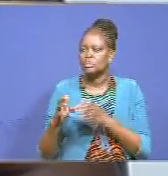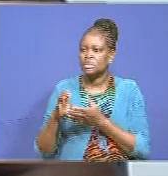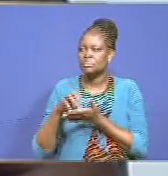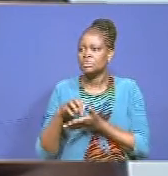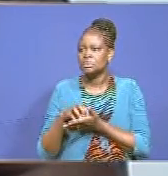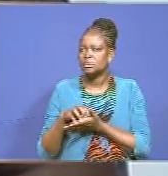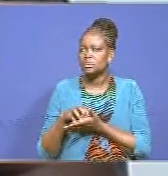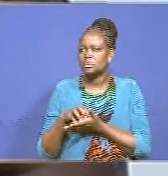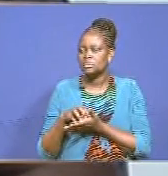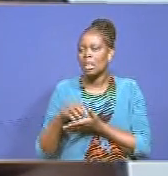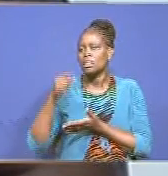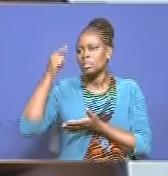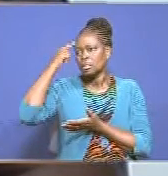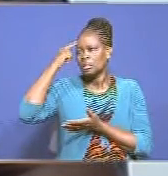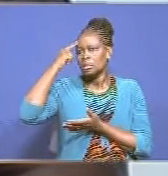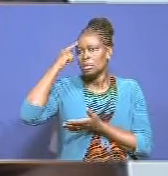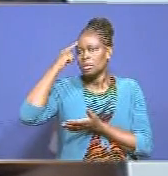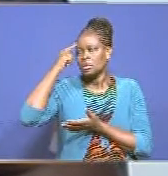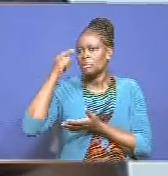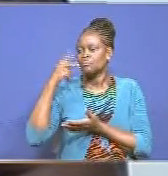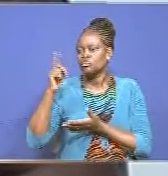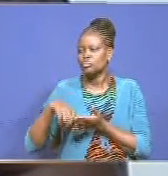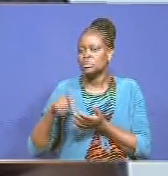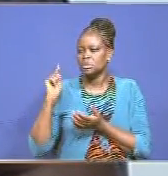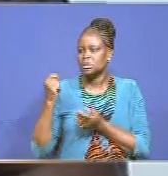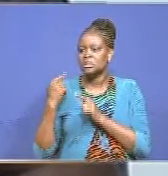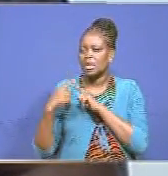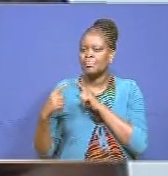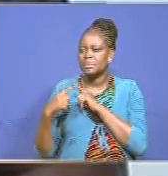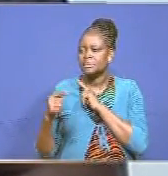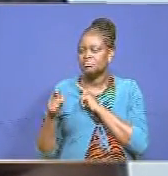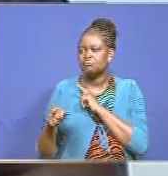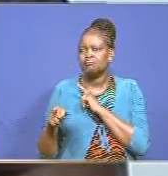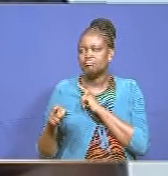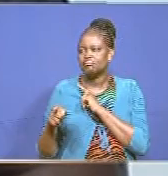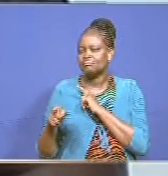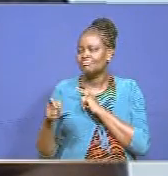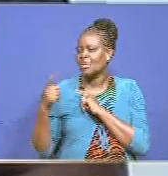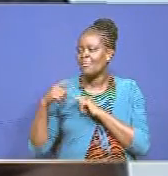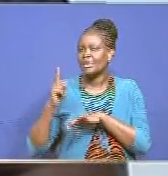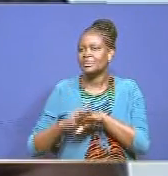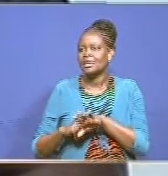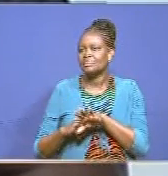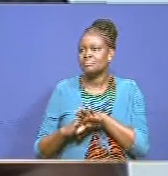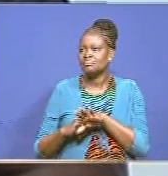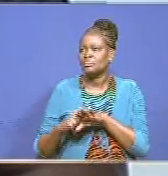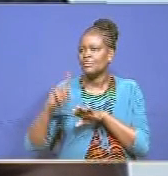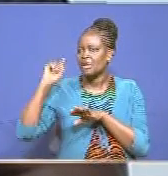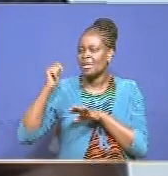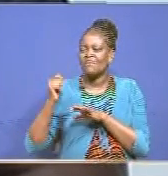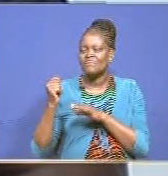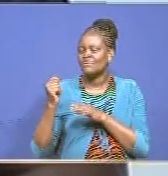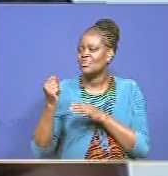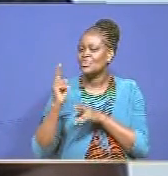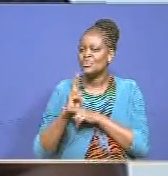the party position, yes, I think if you look at what Kenya are going through, it's not the right time actually to subject Kenya into heavy expenditures